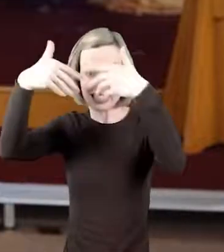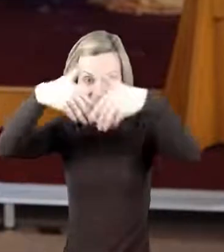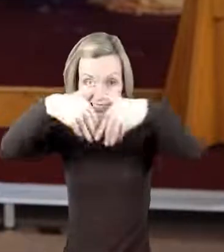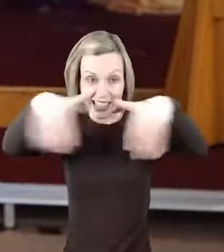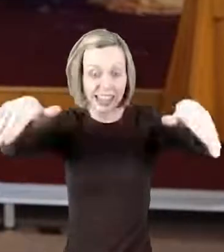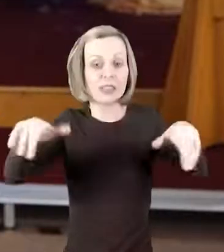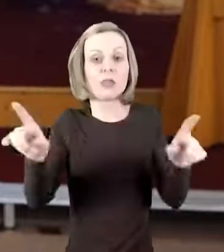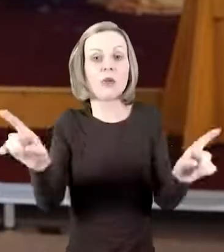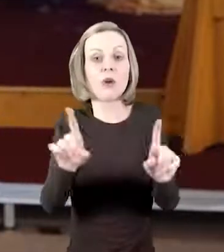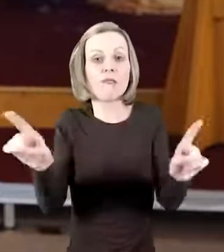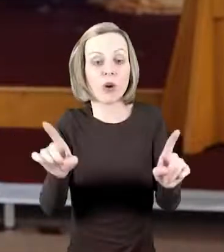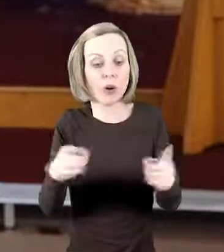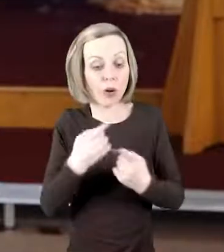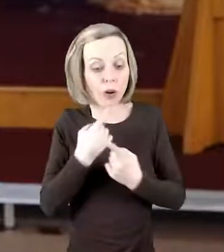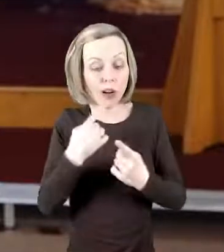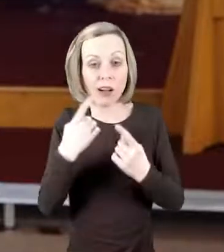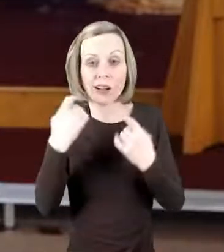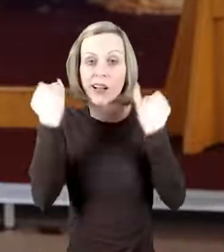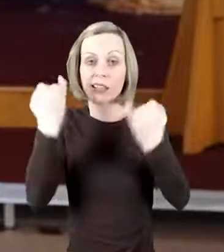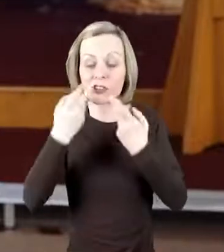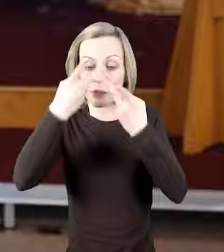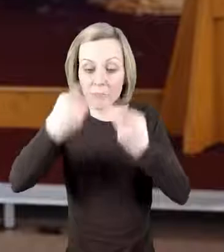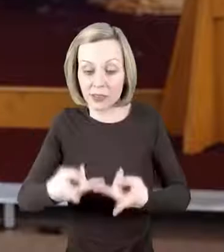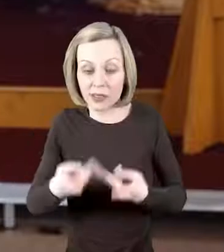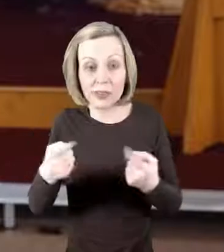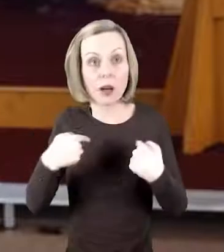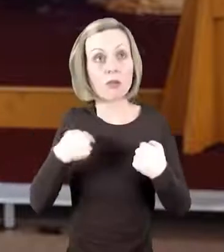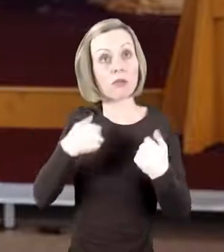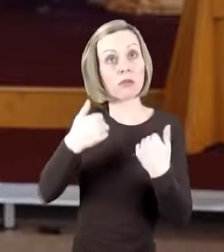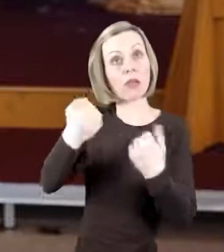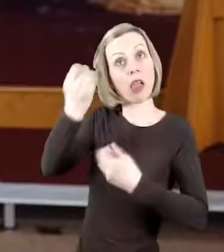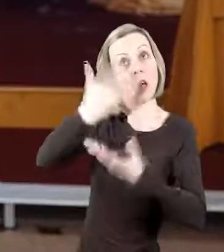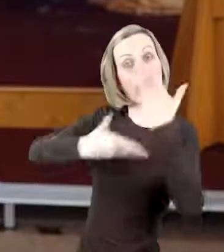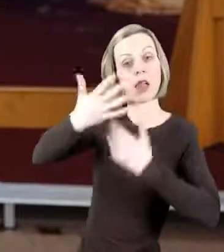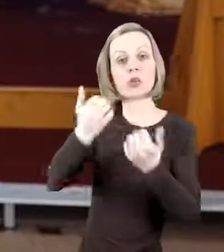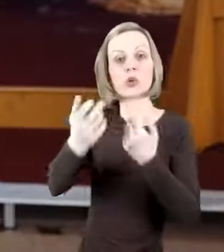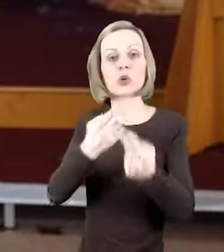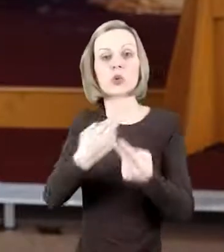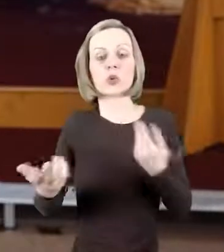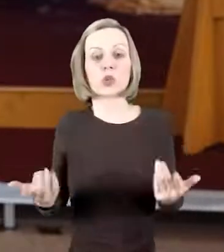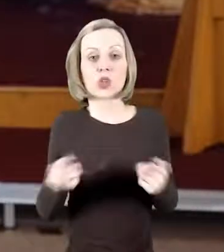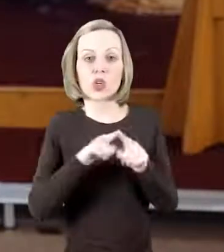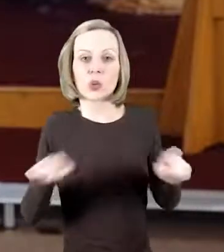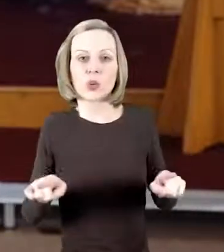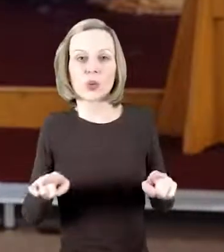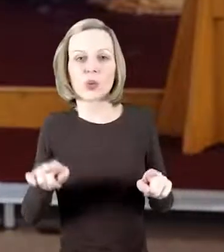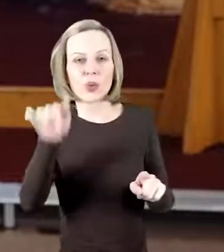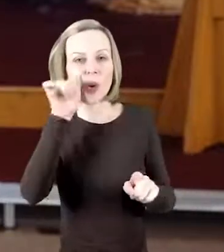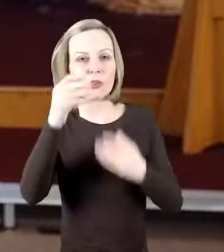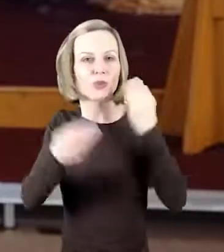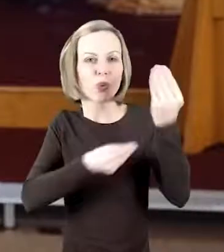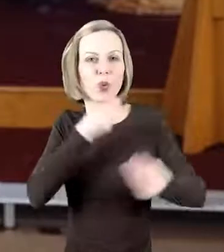to bring to the shepherds the good news of Jesus' birth. You have heard his story,